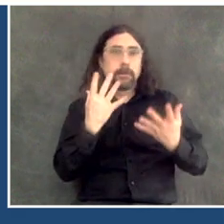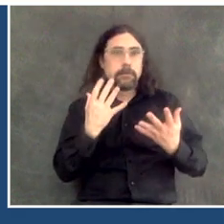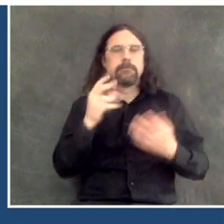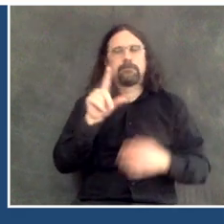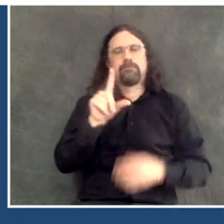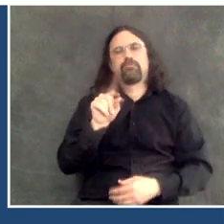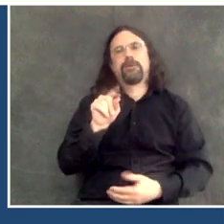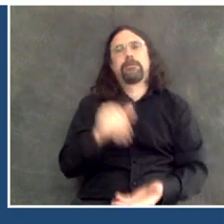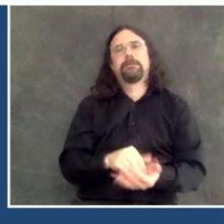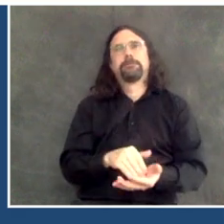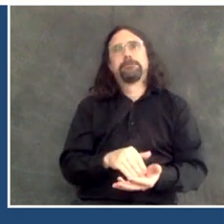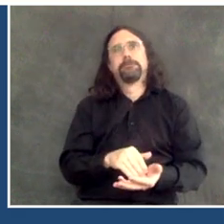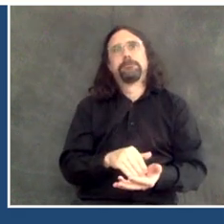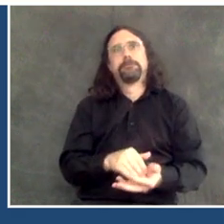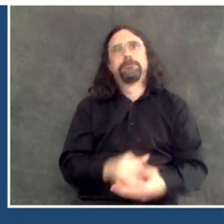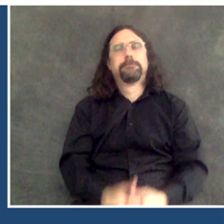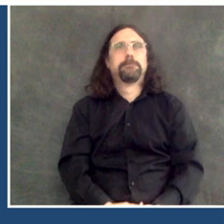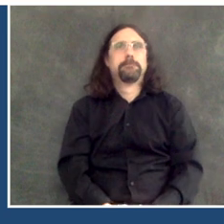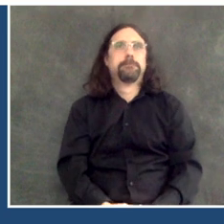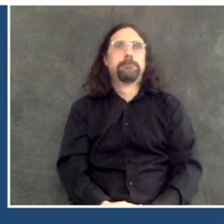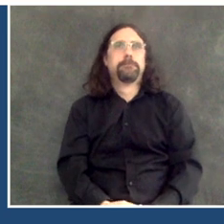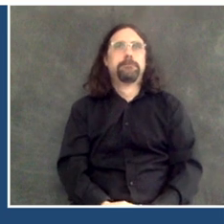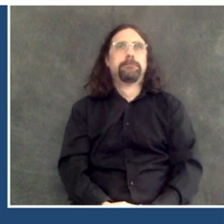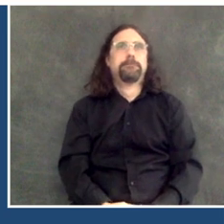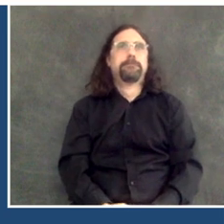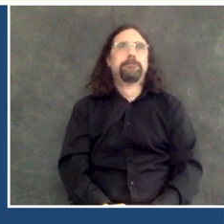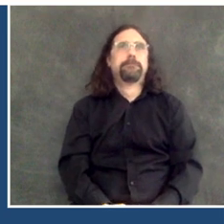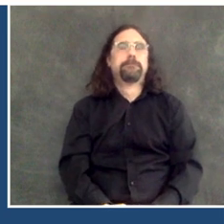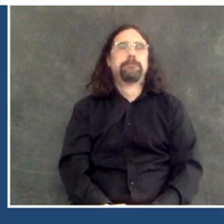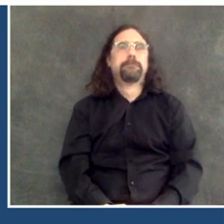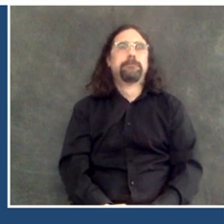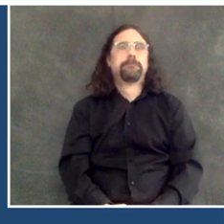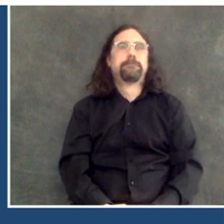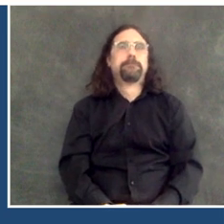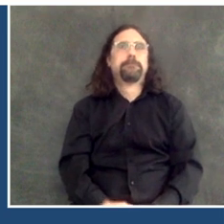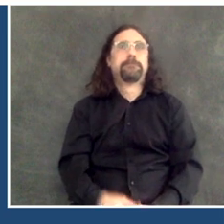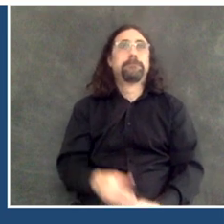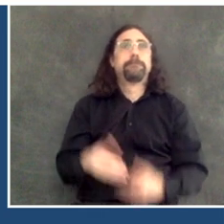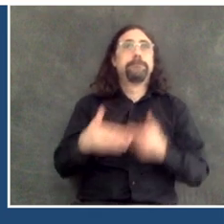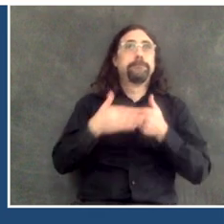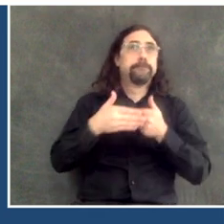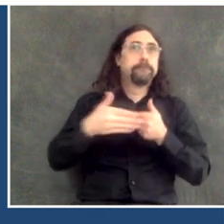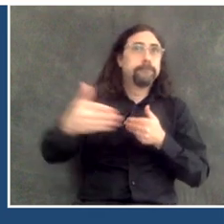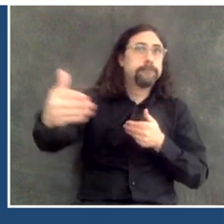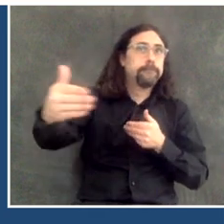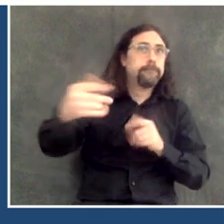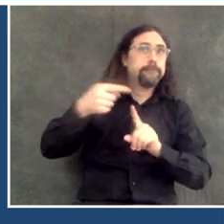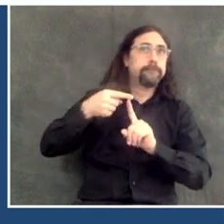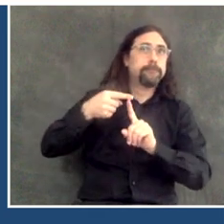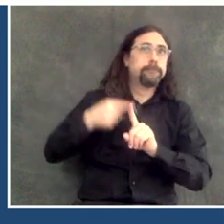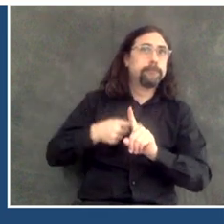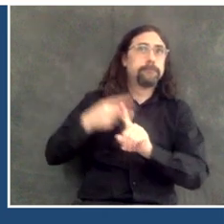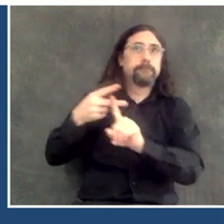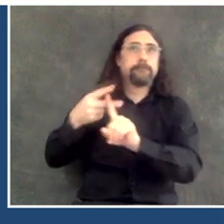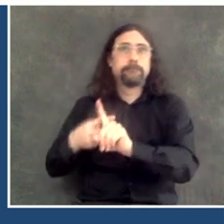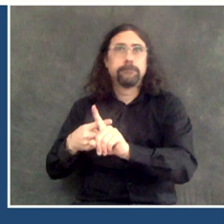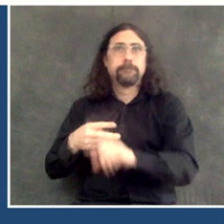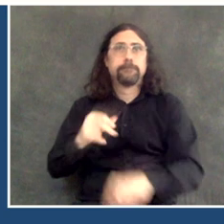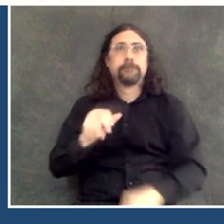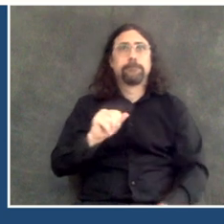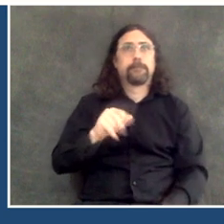and into May and to really help save lives all through April and May. We need to build out